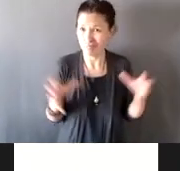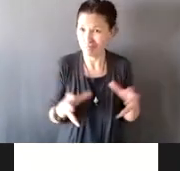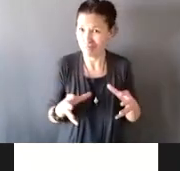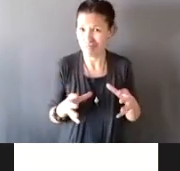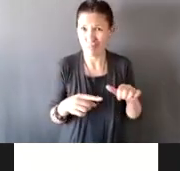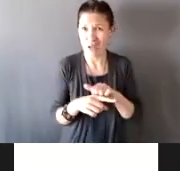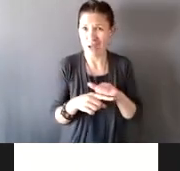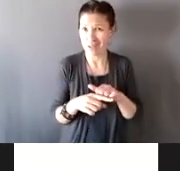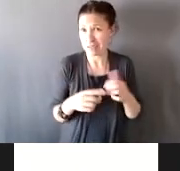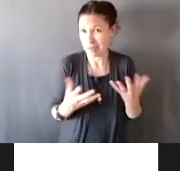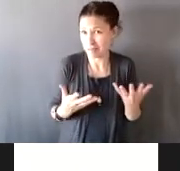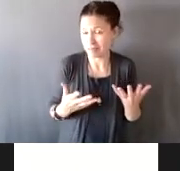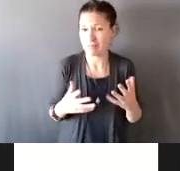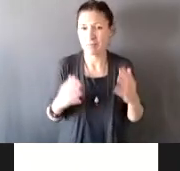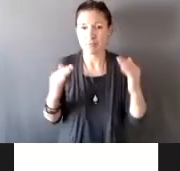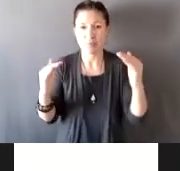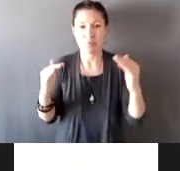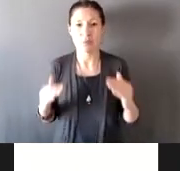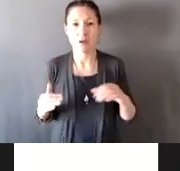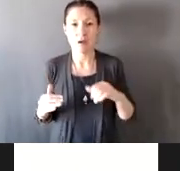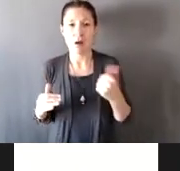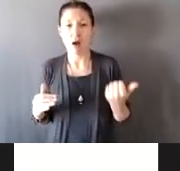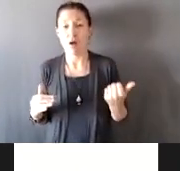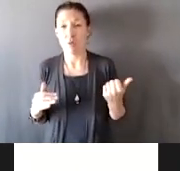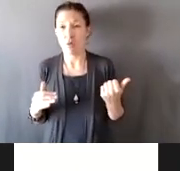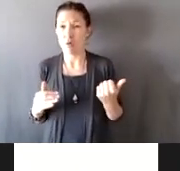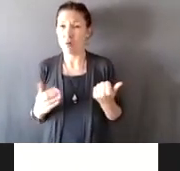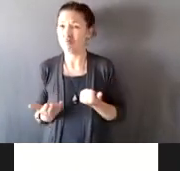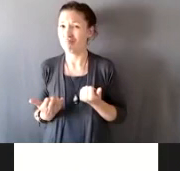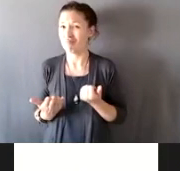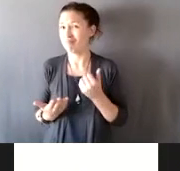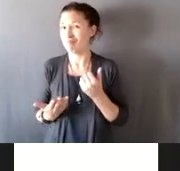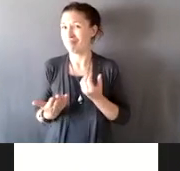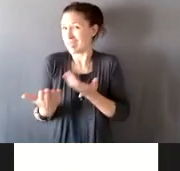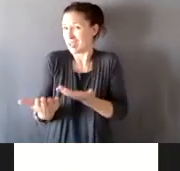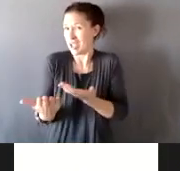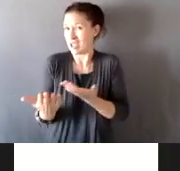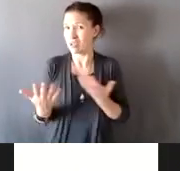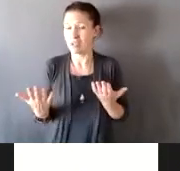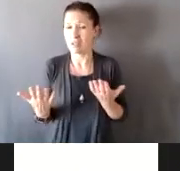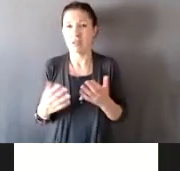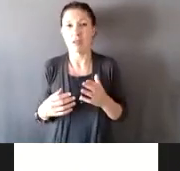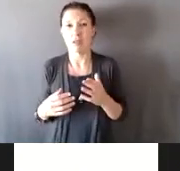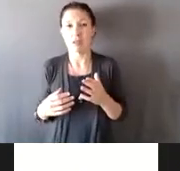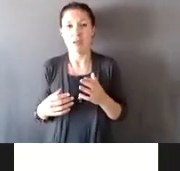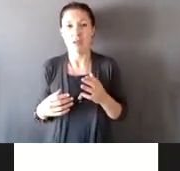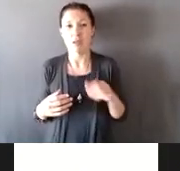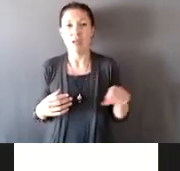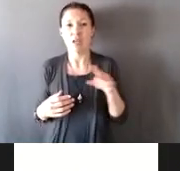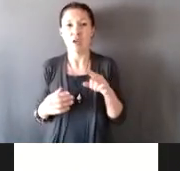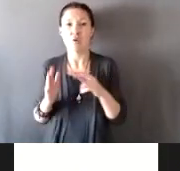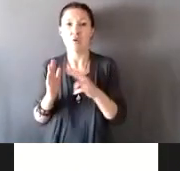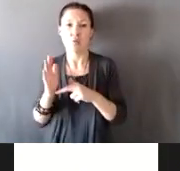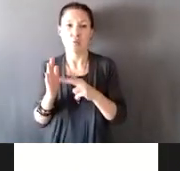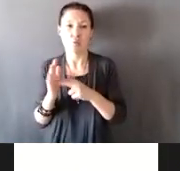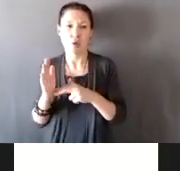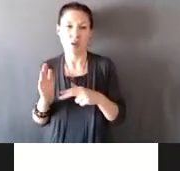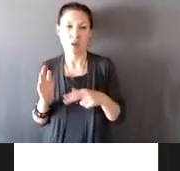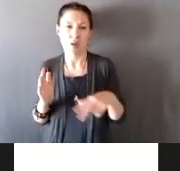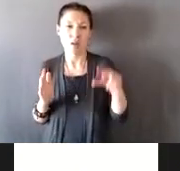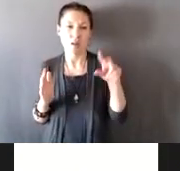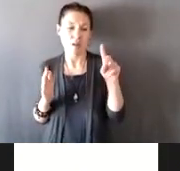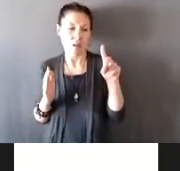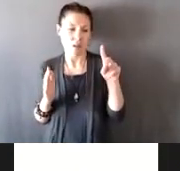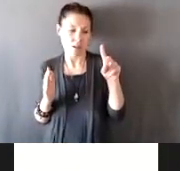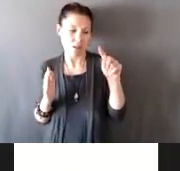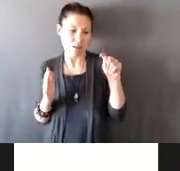My other word of advice would be through reading the Tao Te Ching. I think